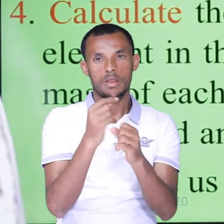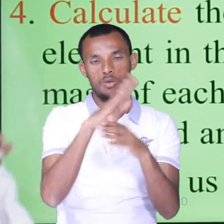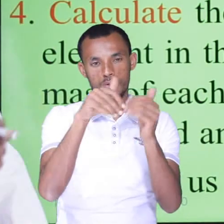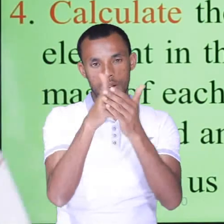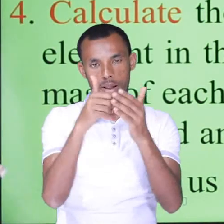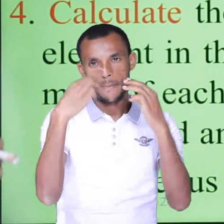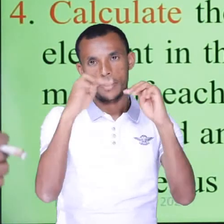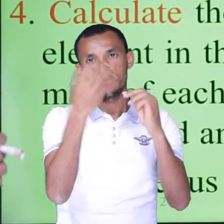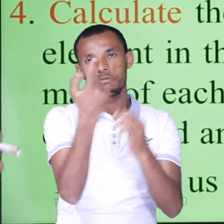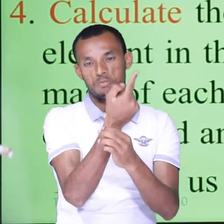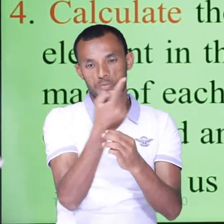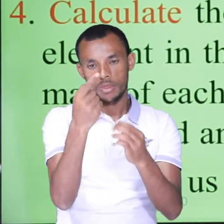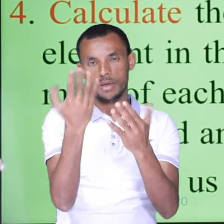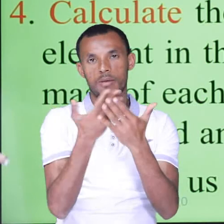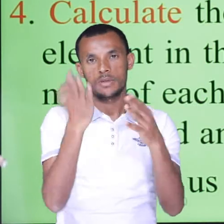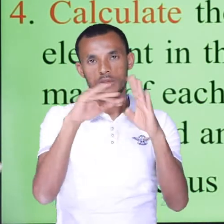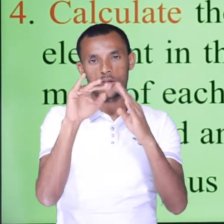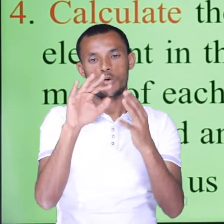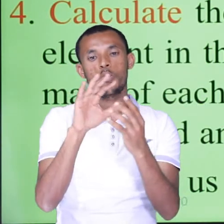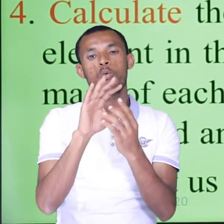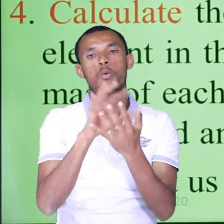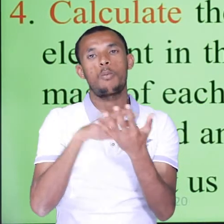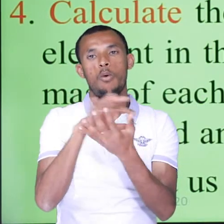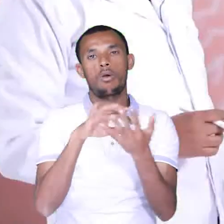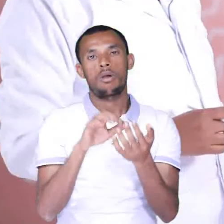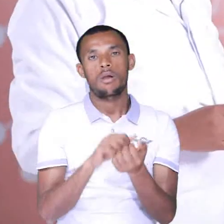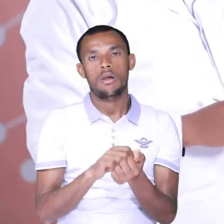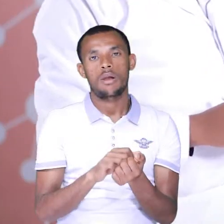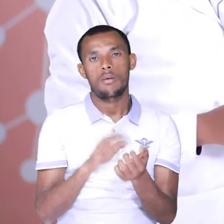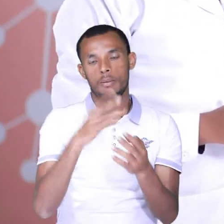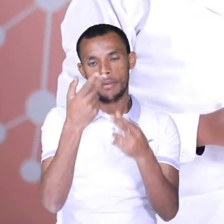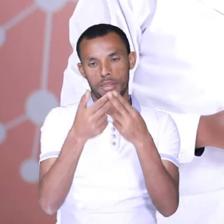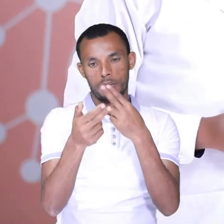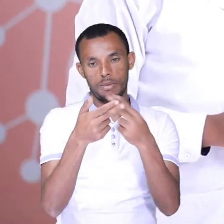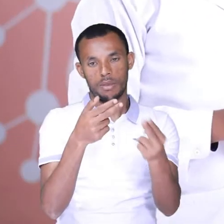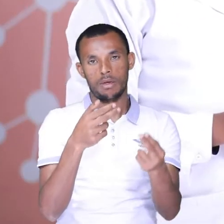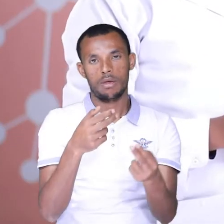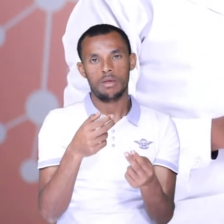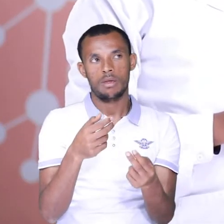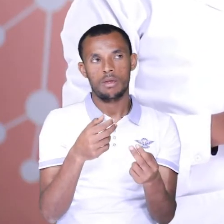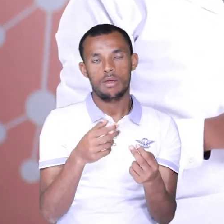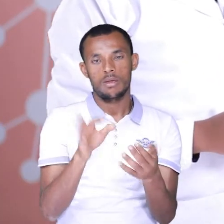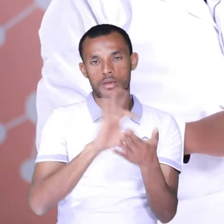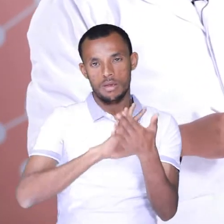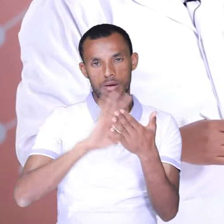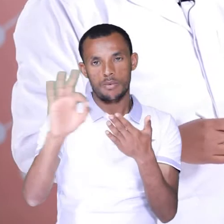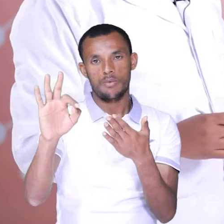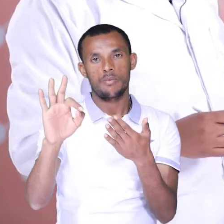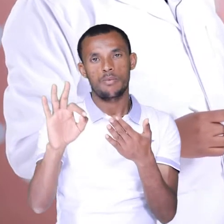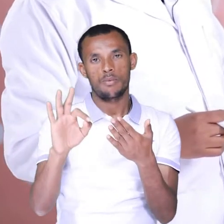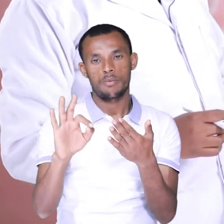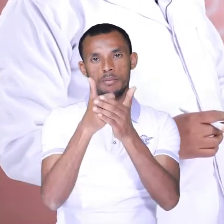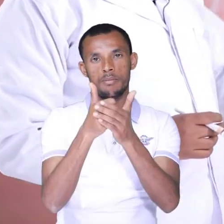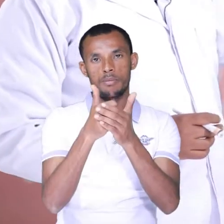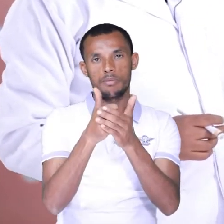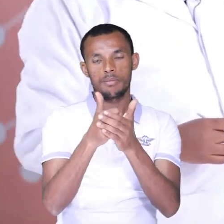of each element in the compound by multiplying the number of atoms